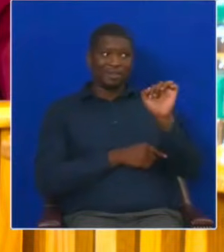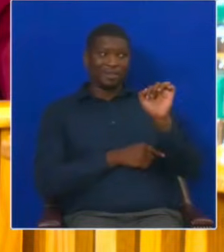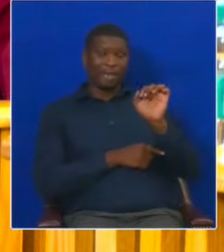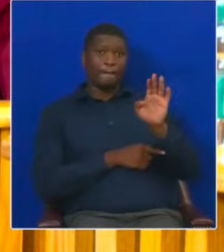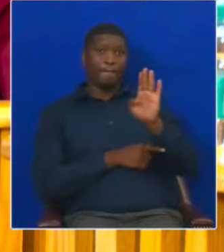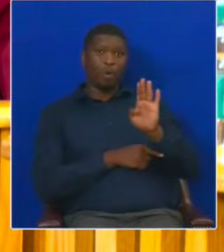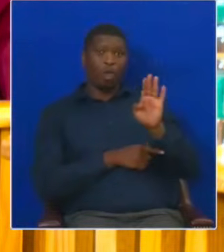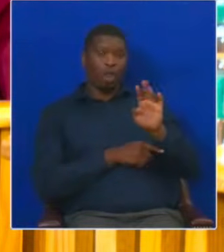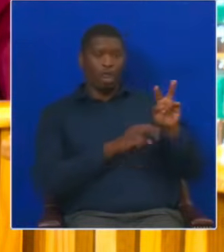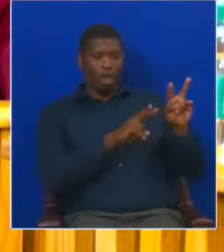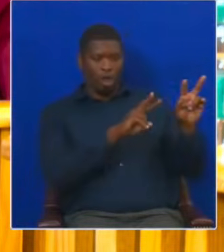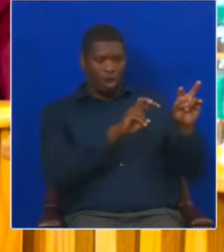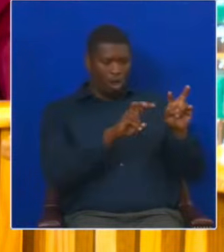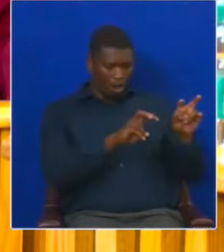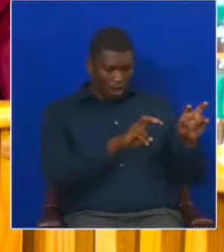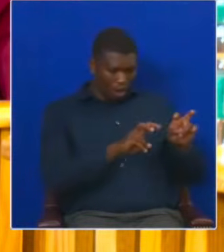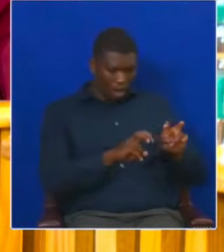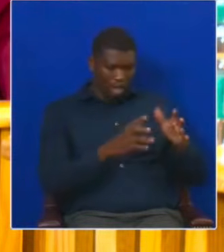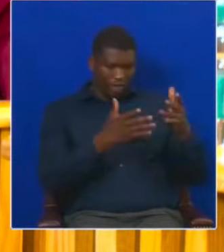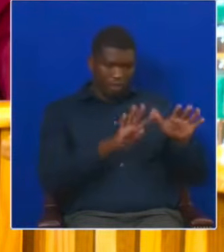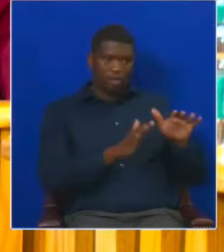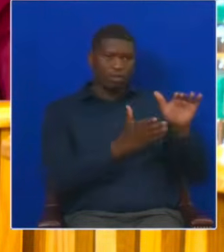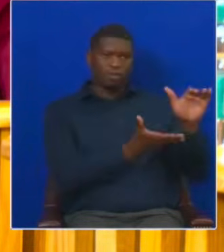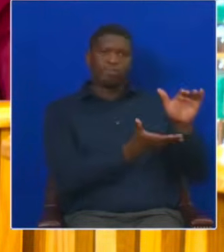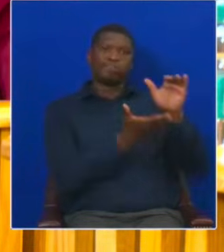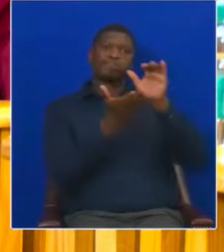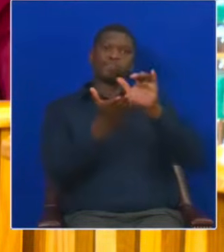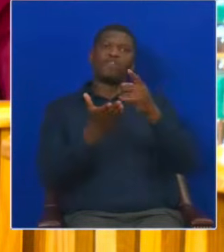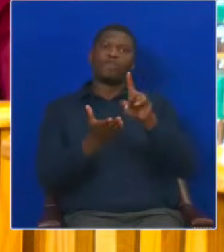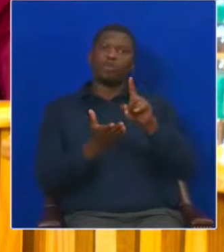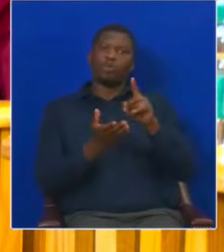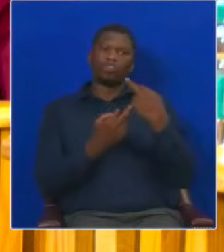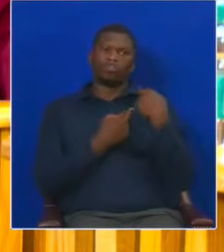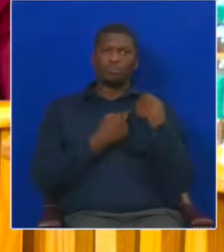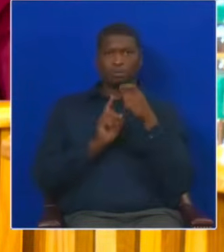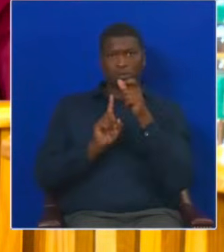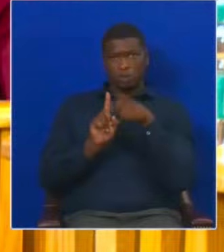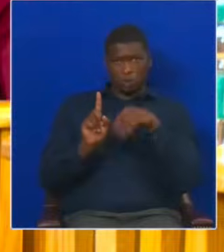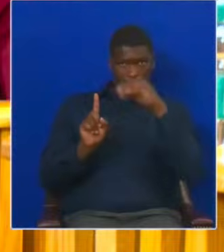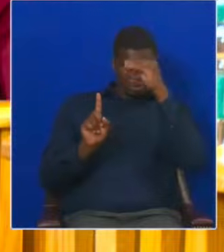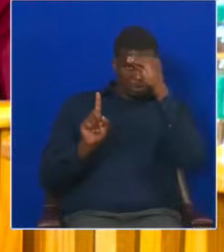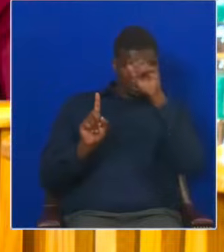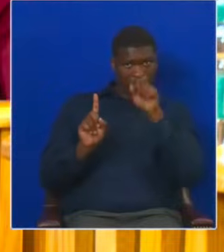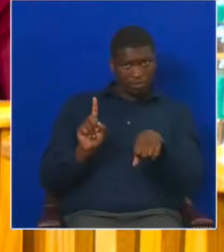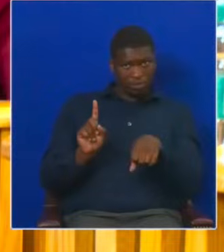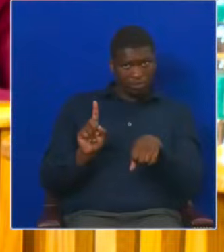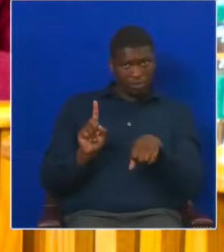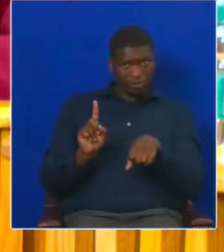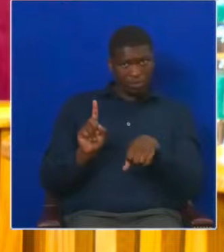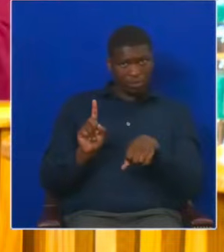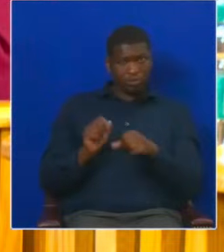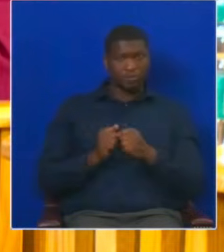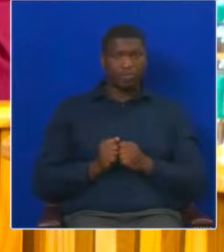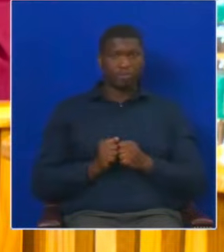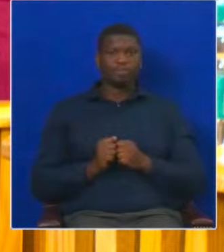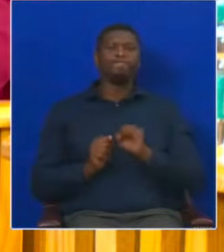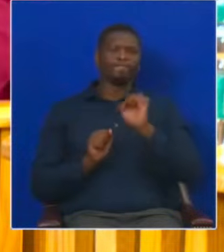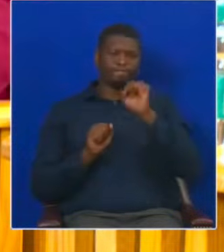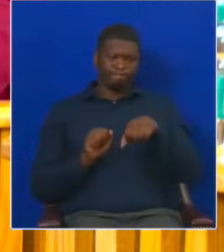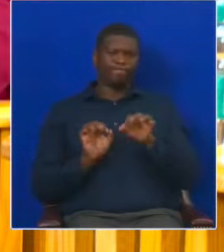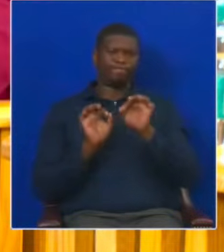assigned to the responsible warrant officer. Is that correct? That is correct,